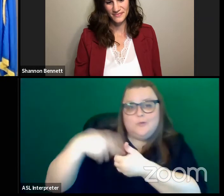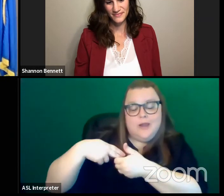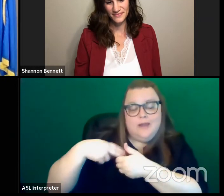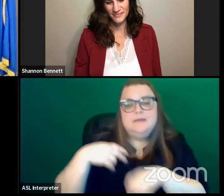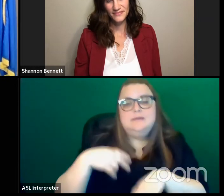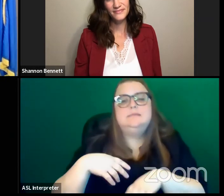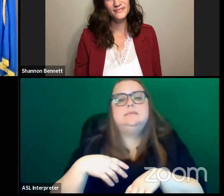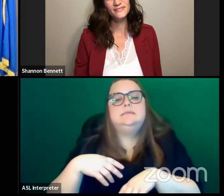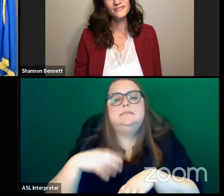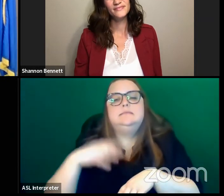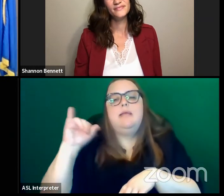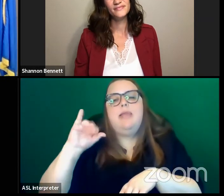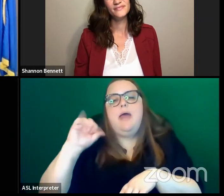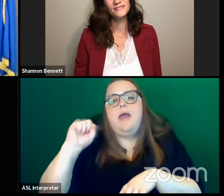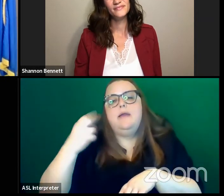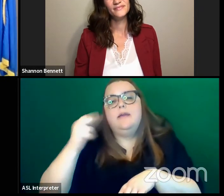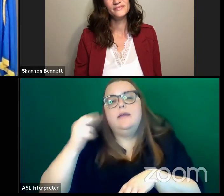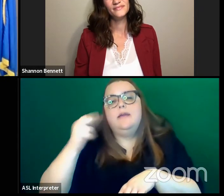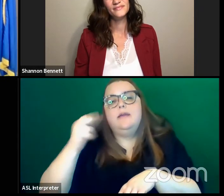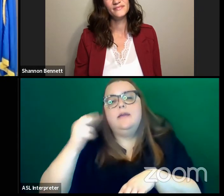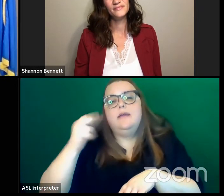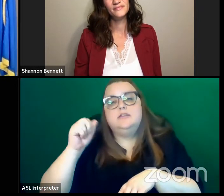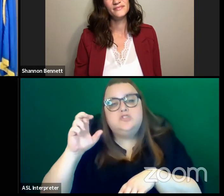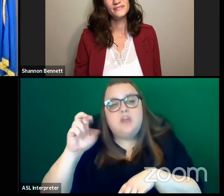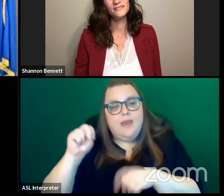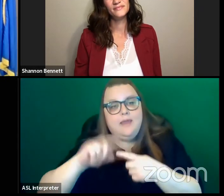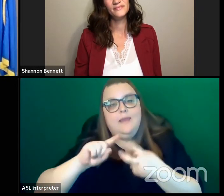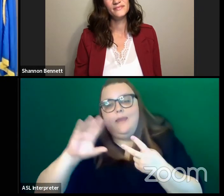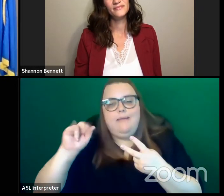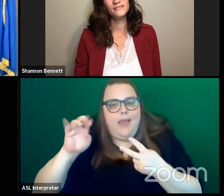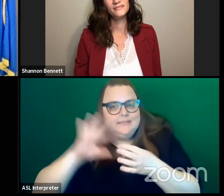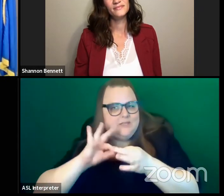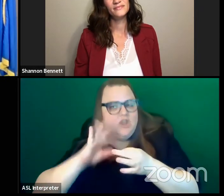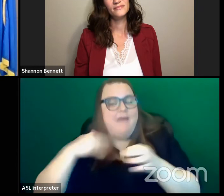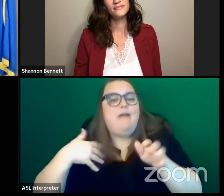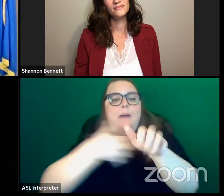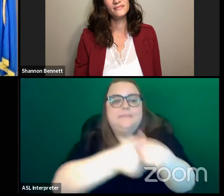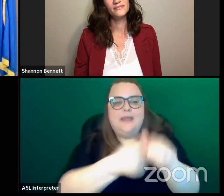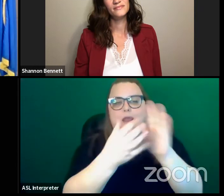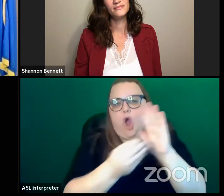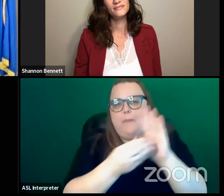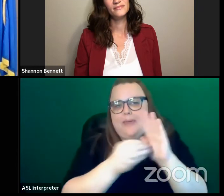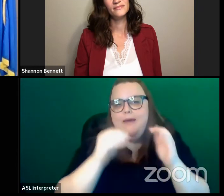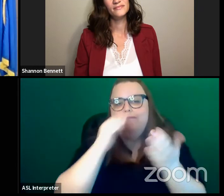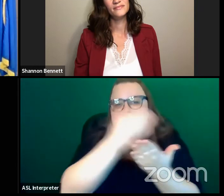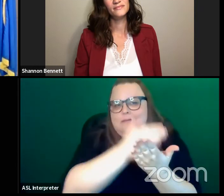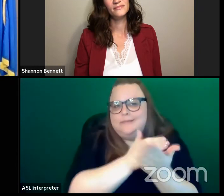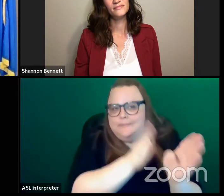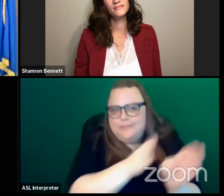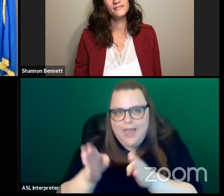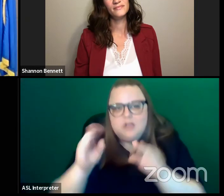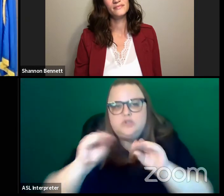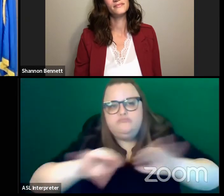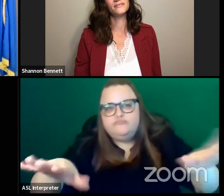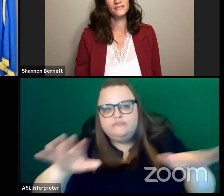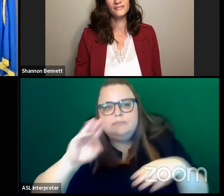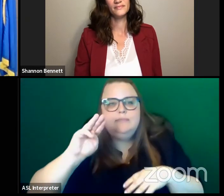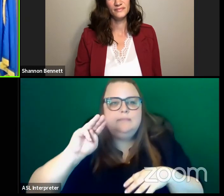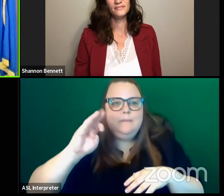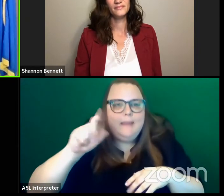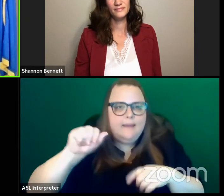Candace mentioned, we will have an updated copy of the playbook to send to our media partners and the public after we pull this press conference to a